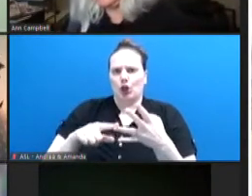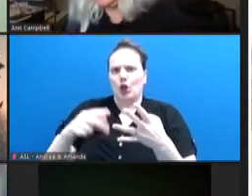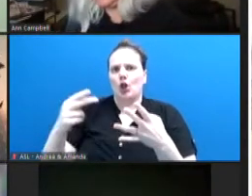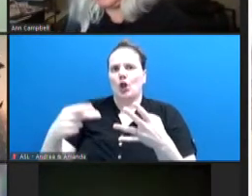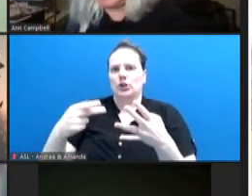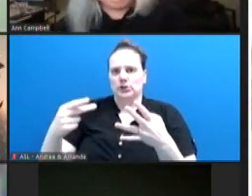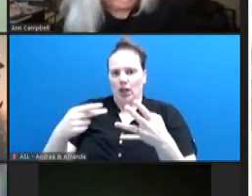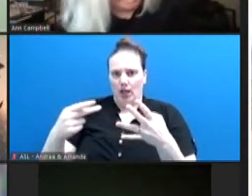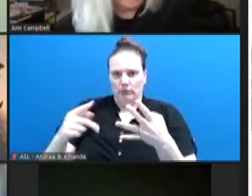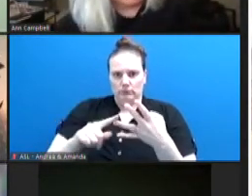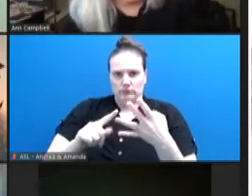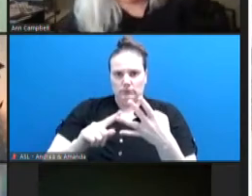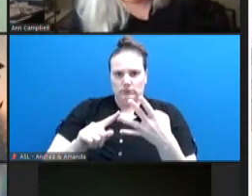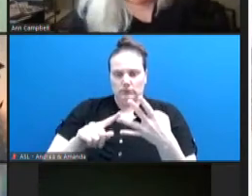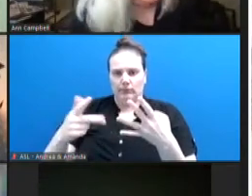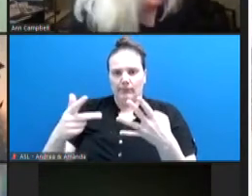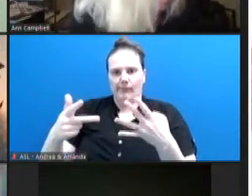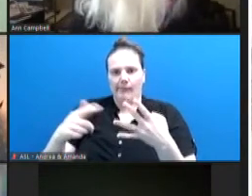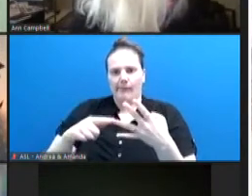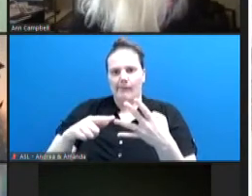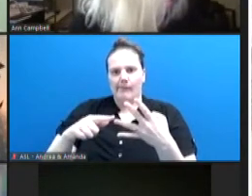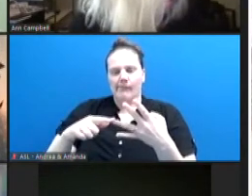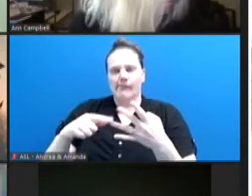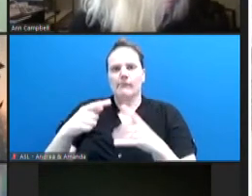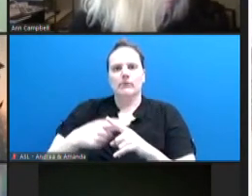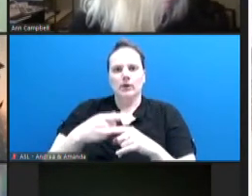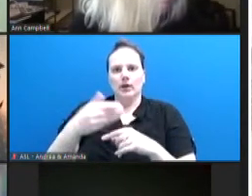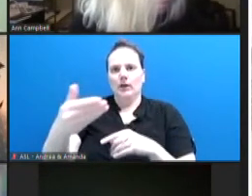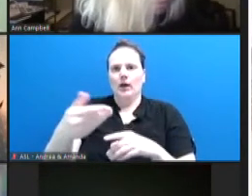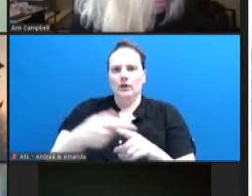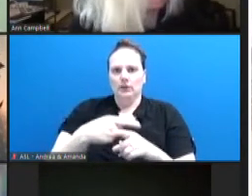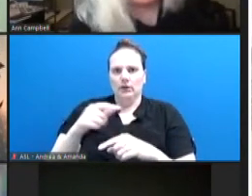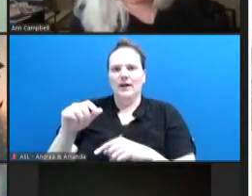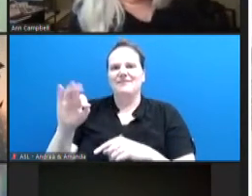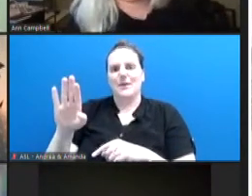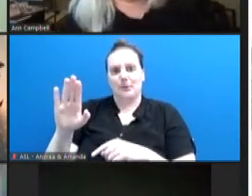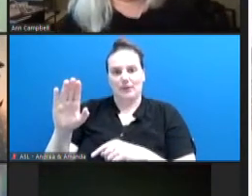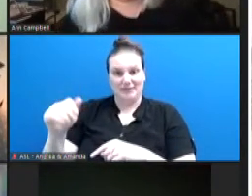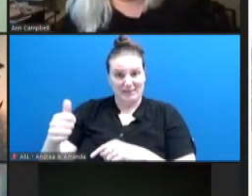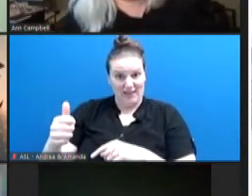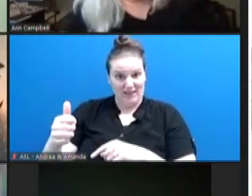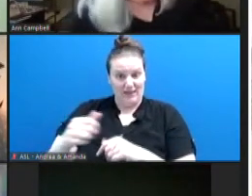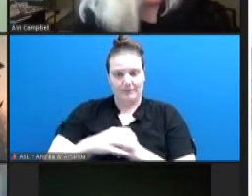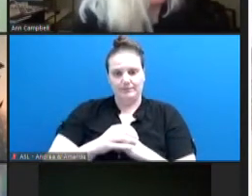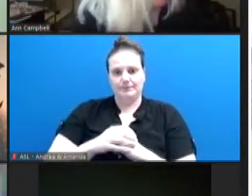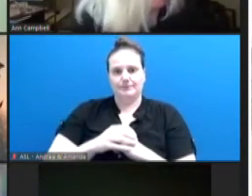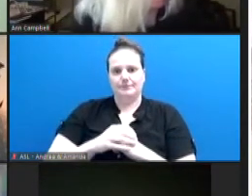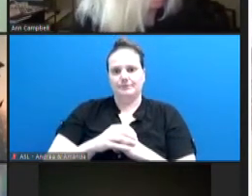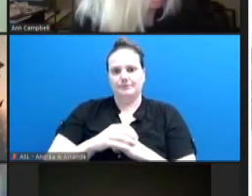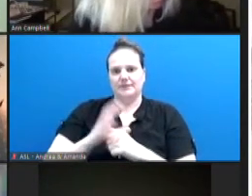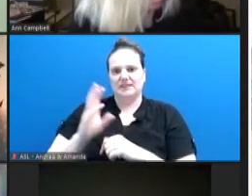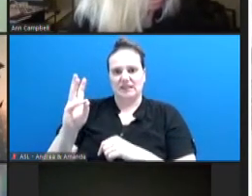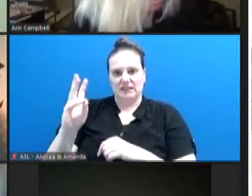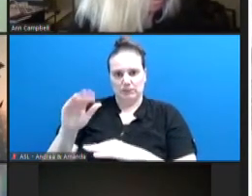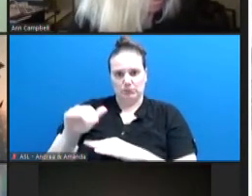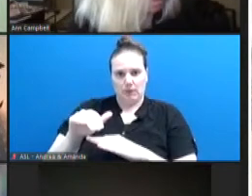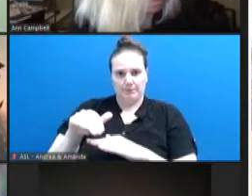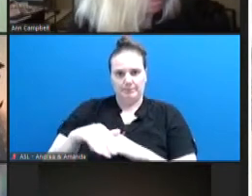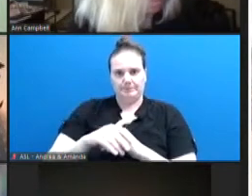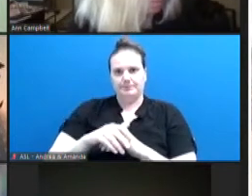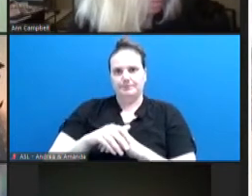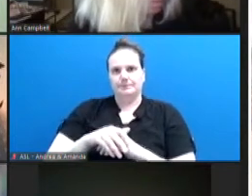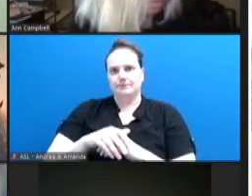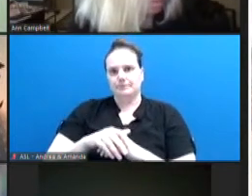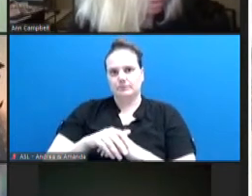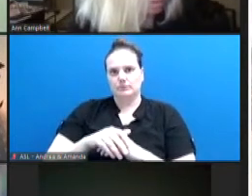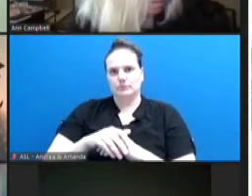Thursday of every month. So our next meeting is February 10th at 6 p.m. We